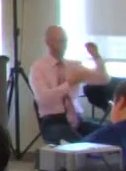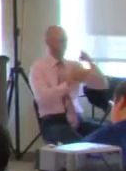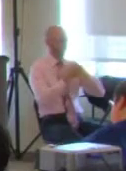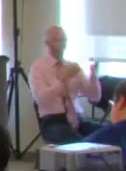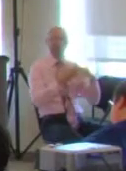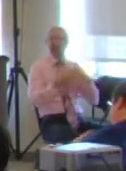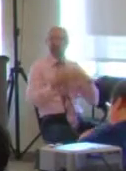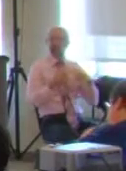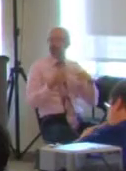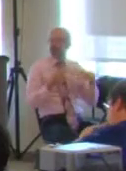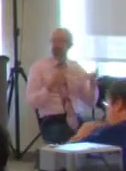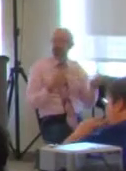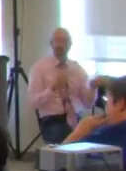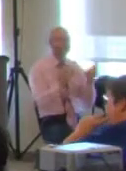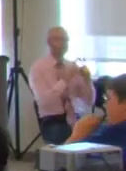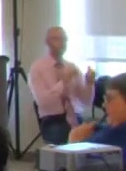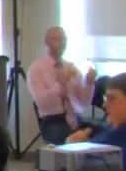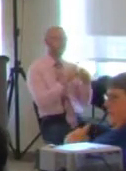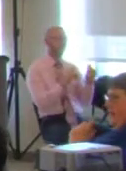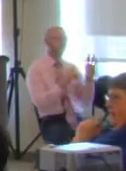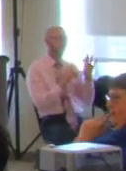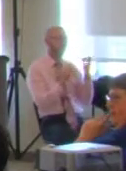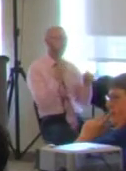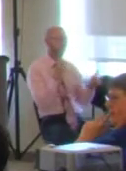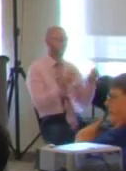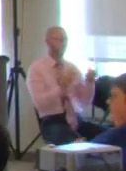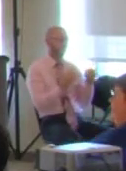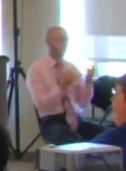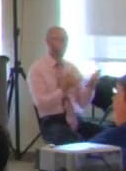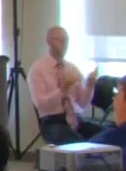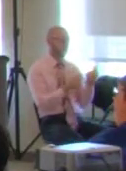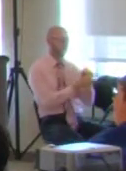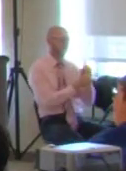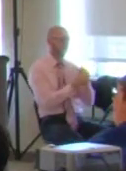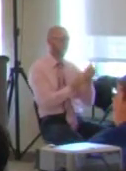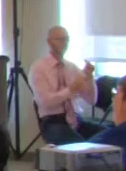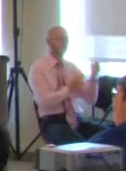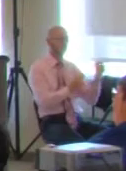Assessment of people currently employed. Can we go back to that?